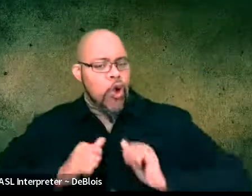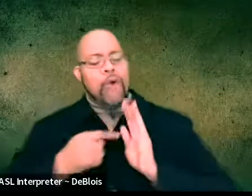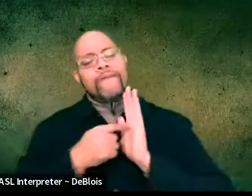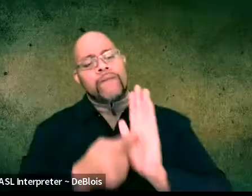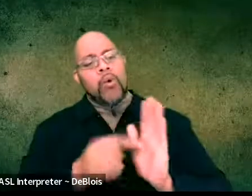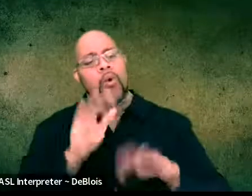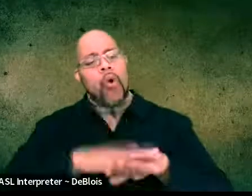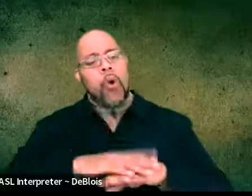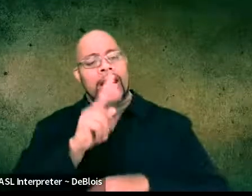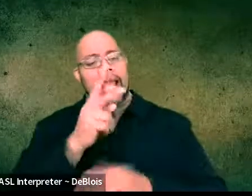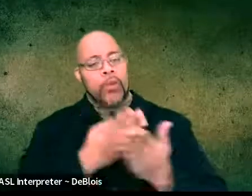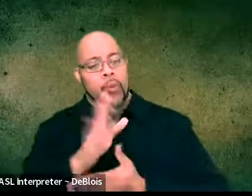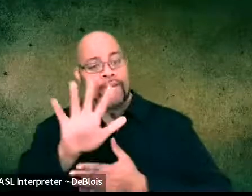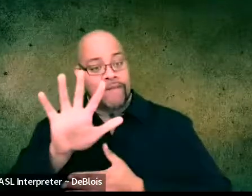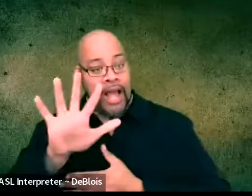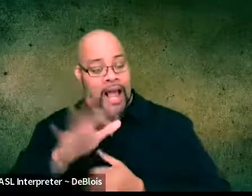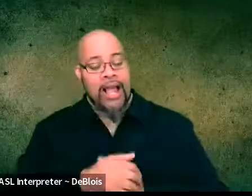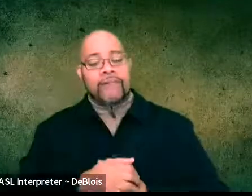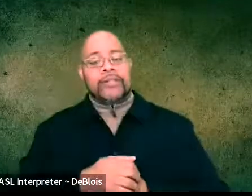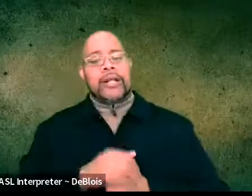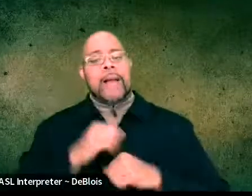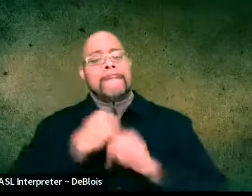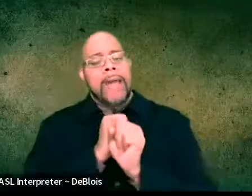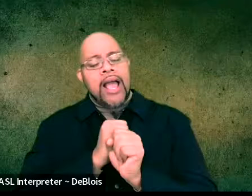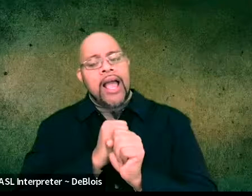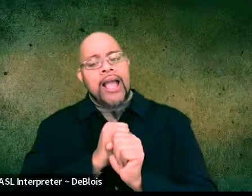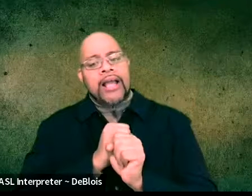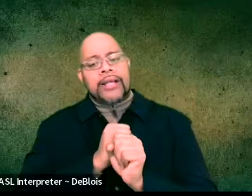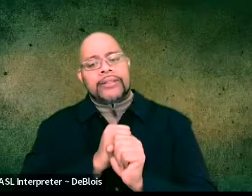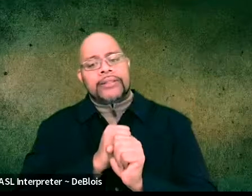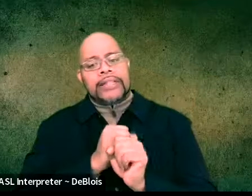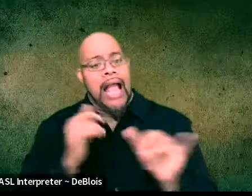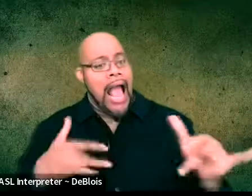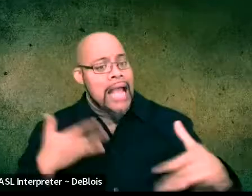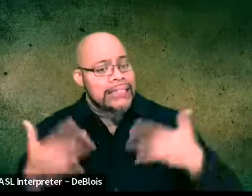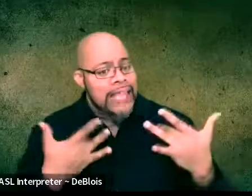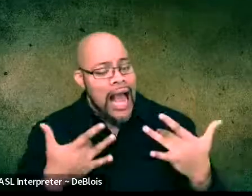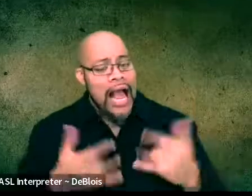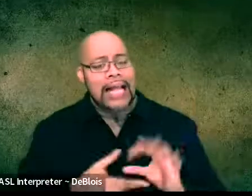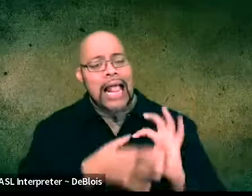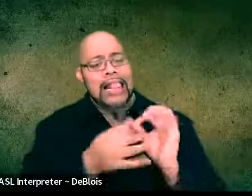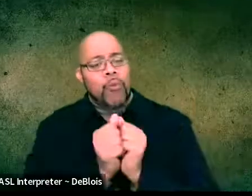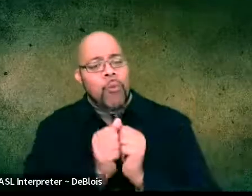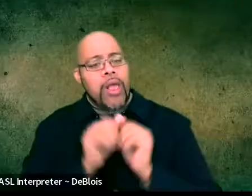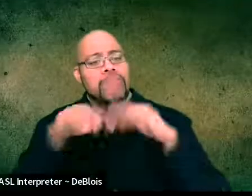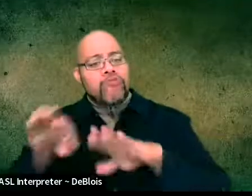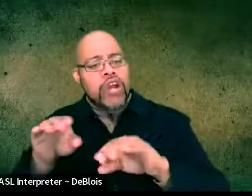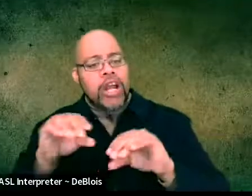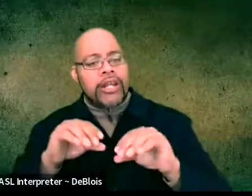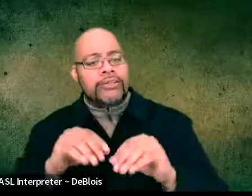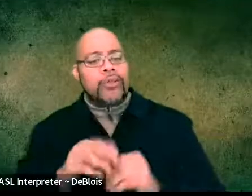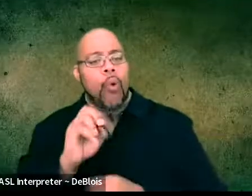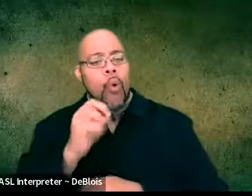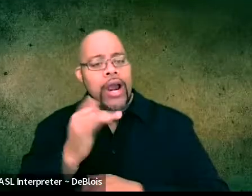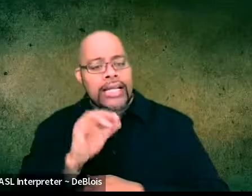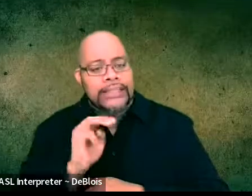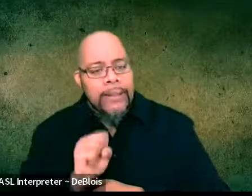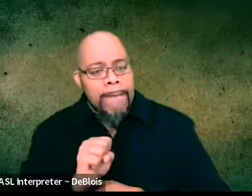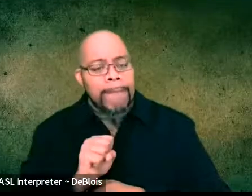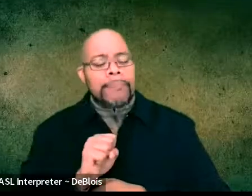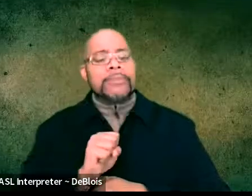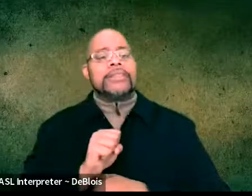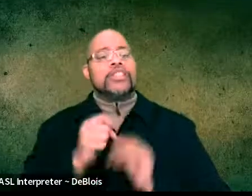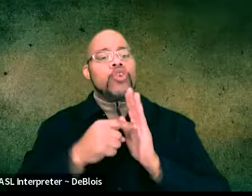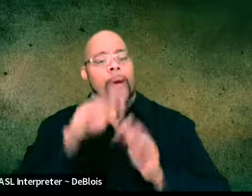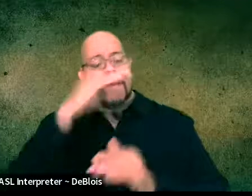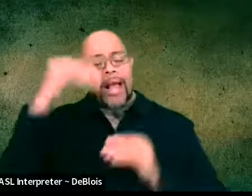on K-5 and really just making it exciting, linking it with marine organisms, and then featuring Black